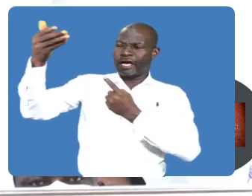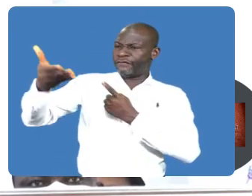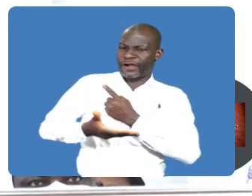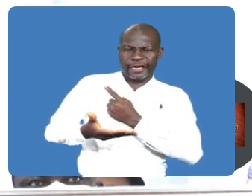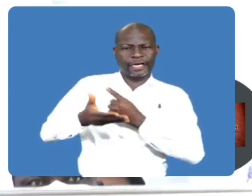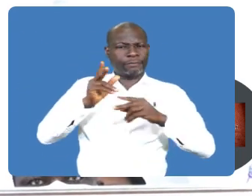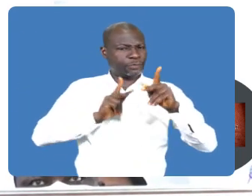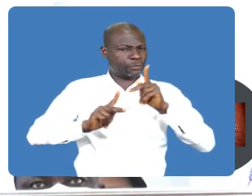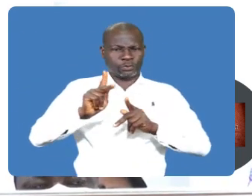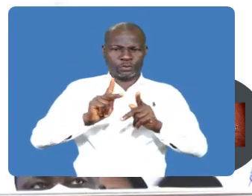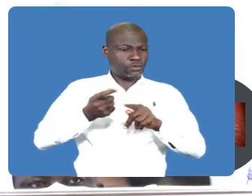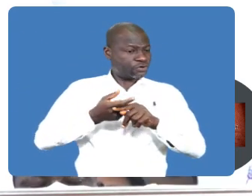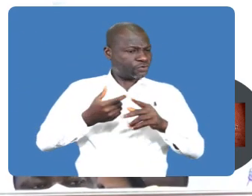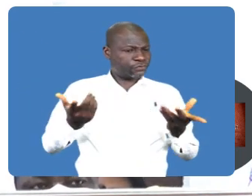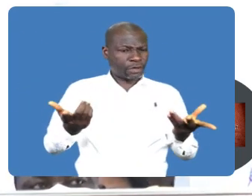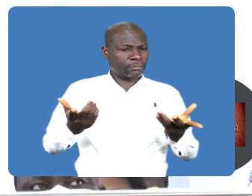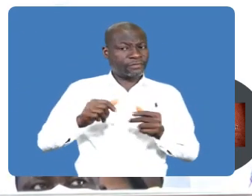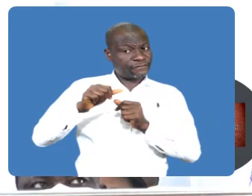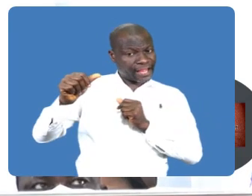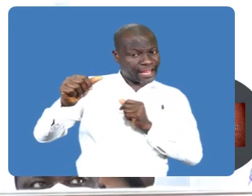special invited guests,